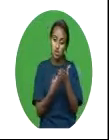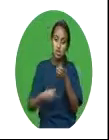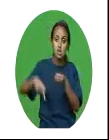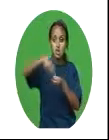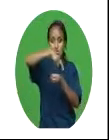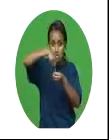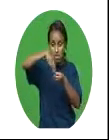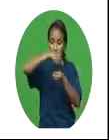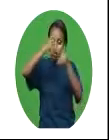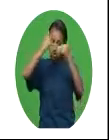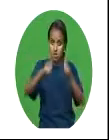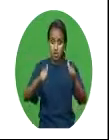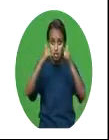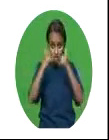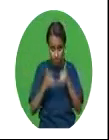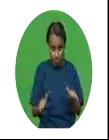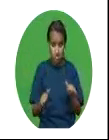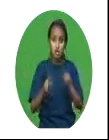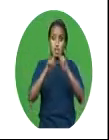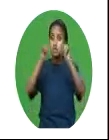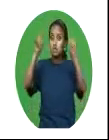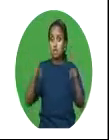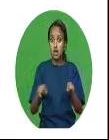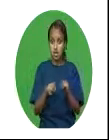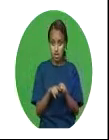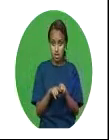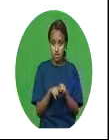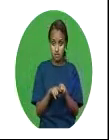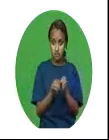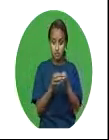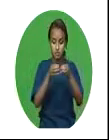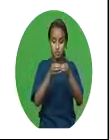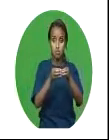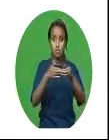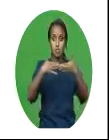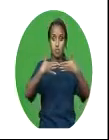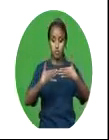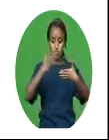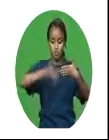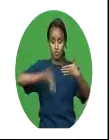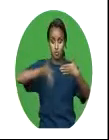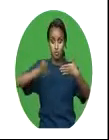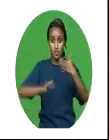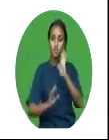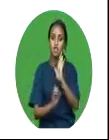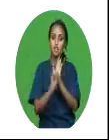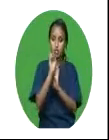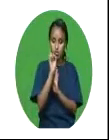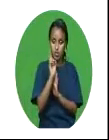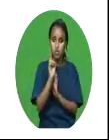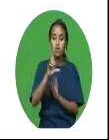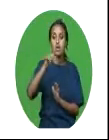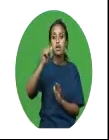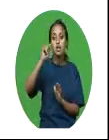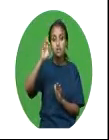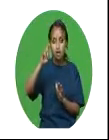has been divided. The rectangle so obtained is the development of the lateral